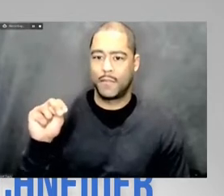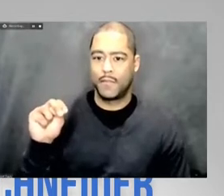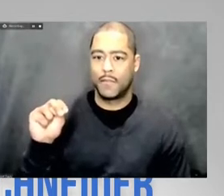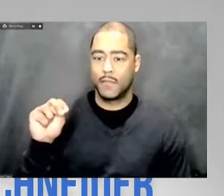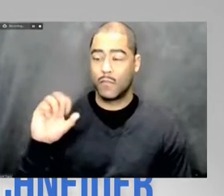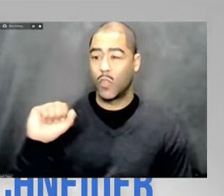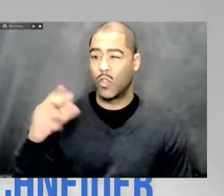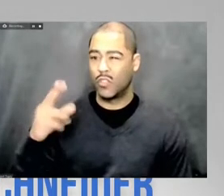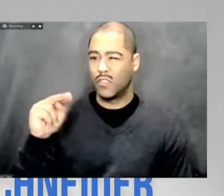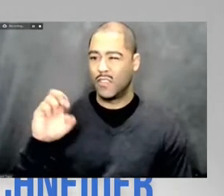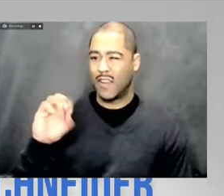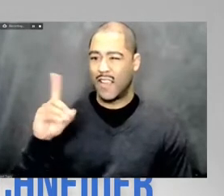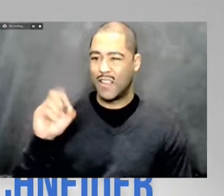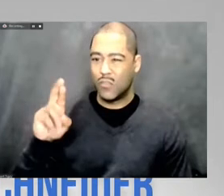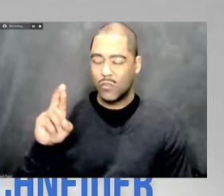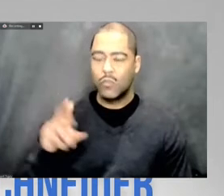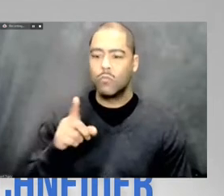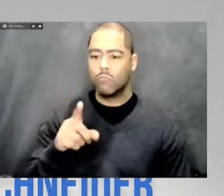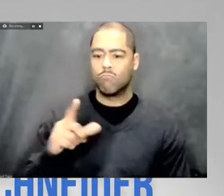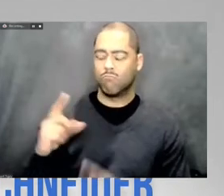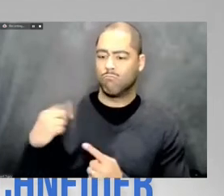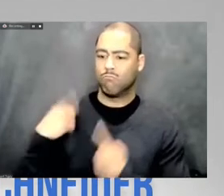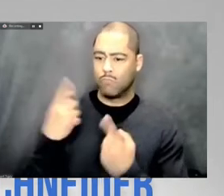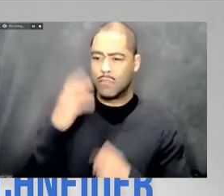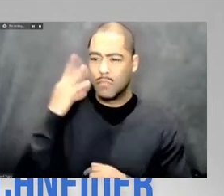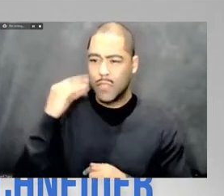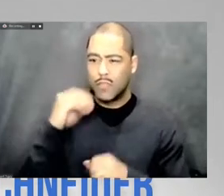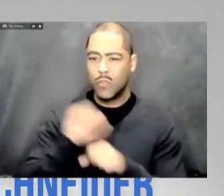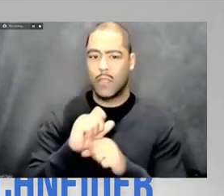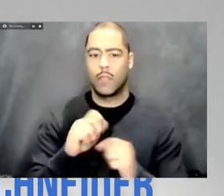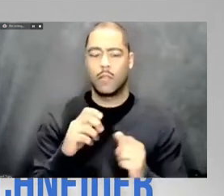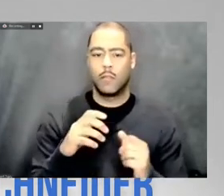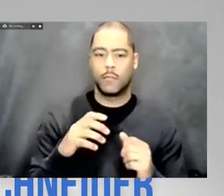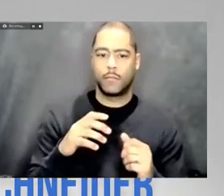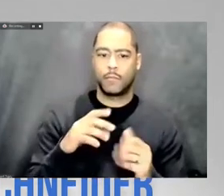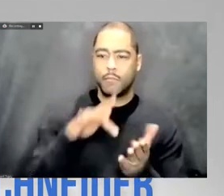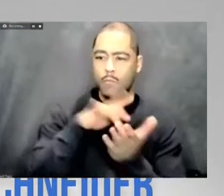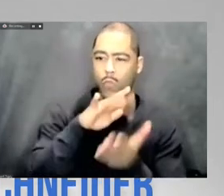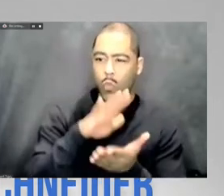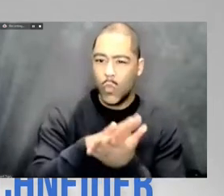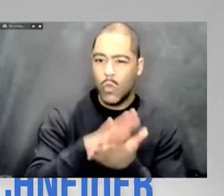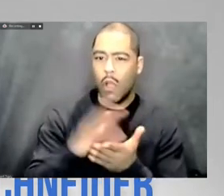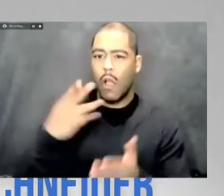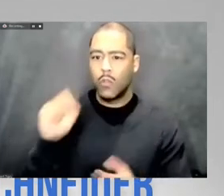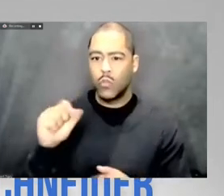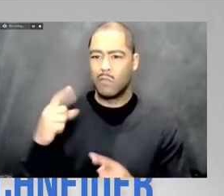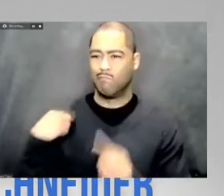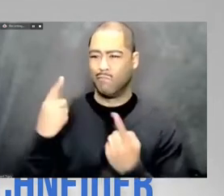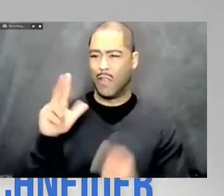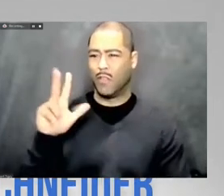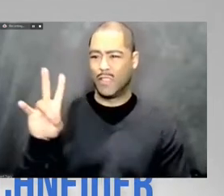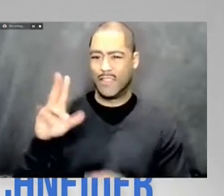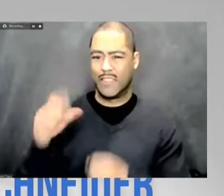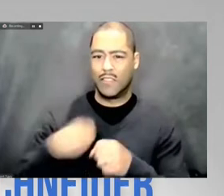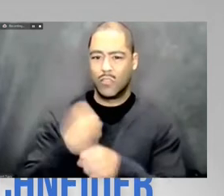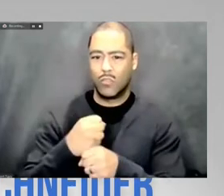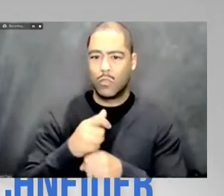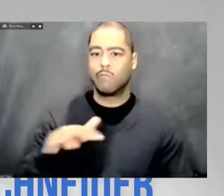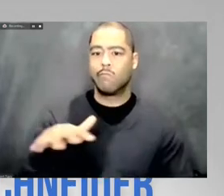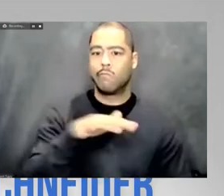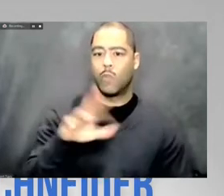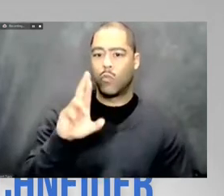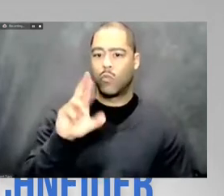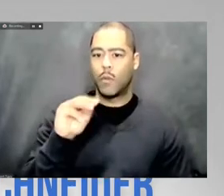Karen has worked with middle and high school students for over 37 years, all in the San Ramon Unified School District. She's been a